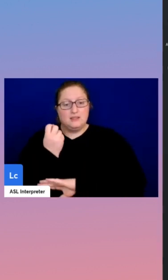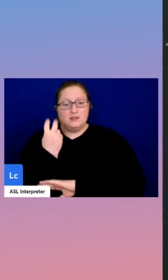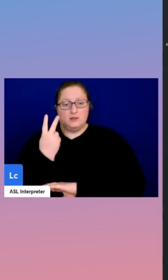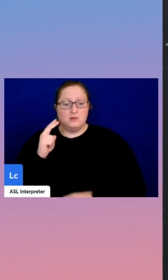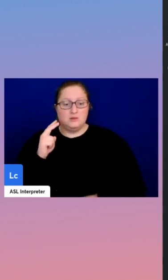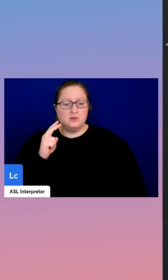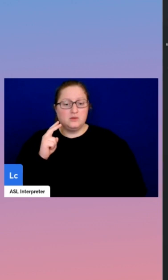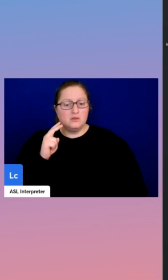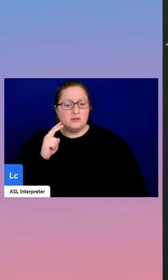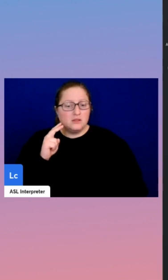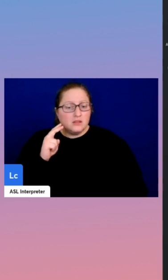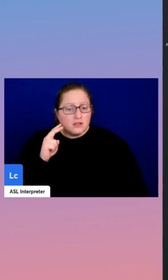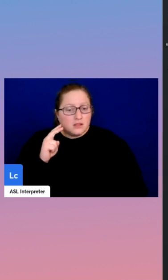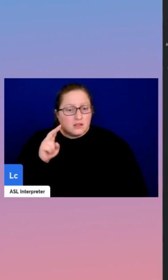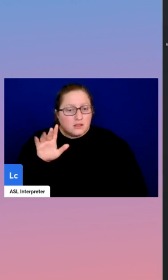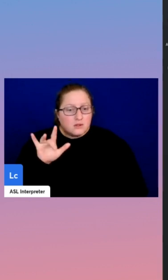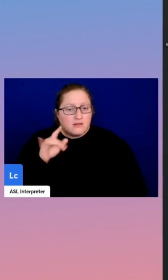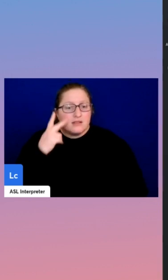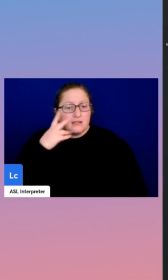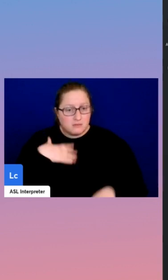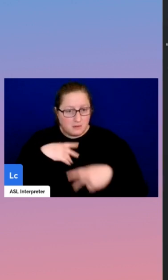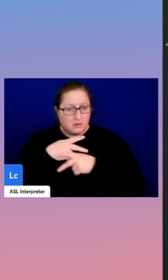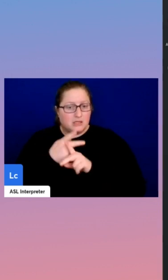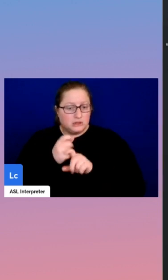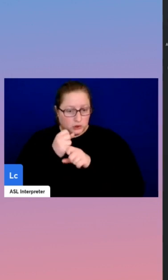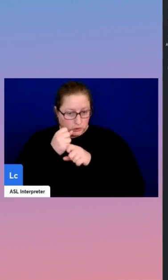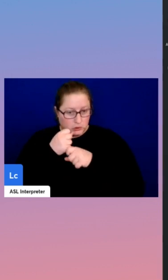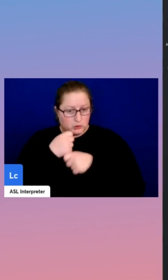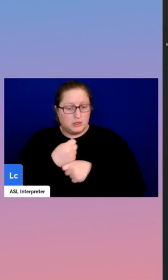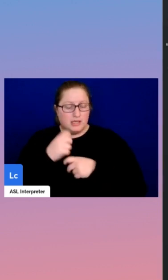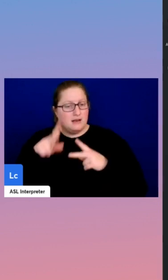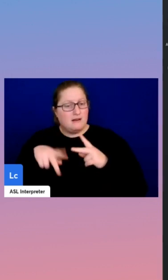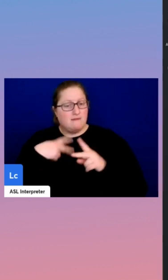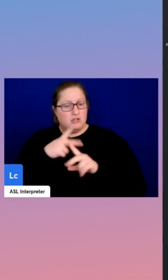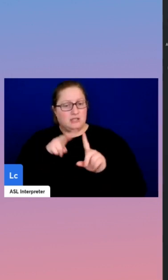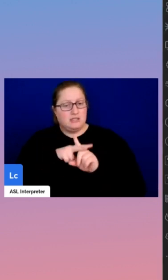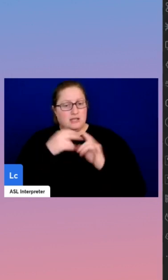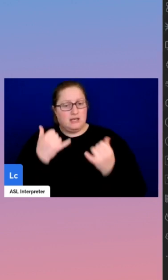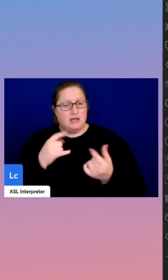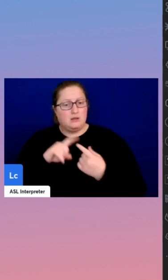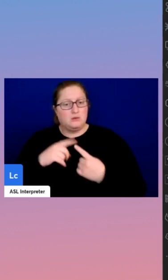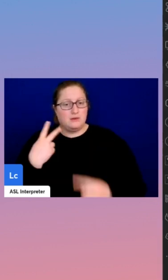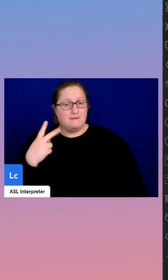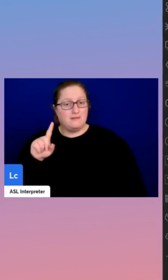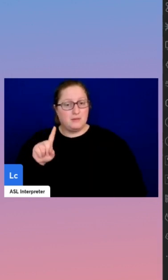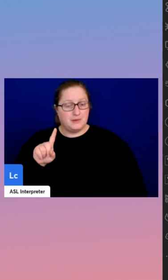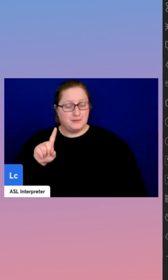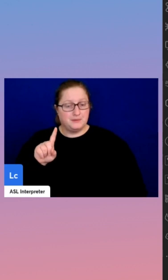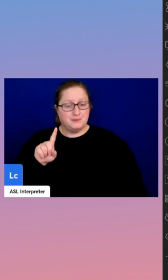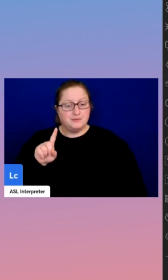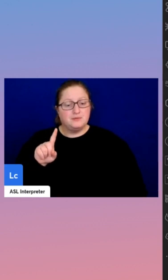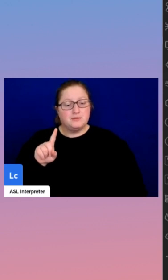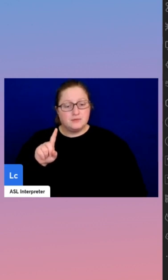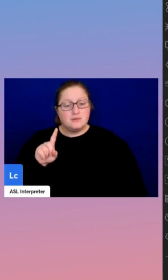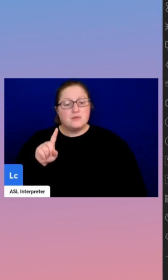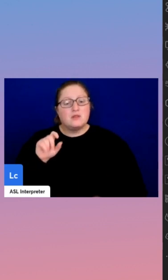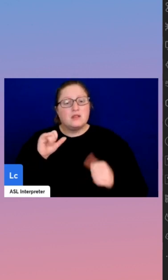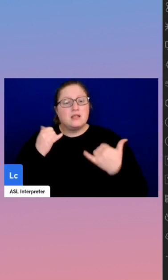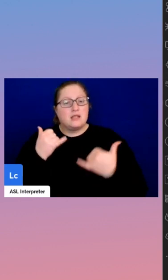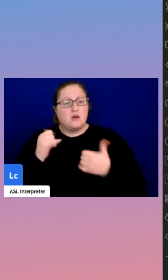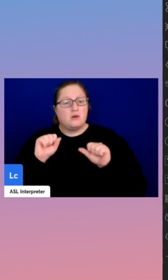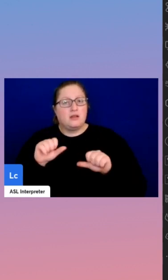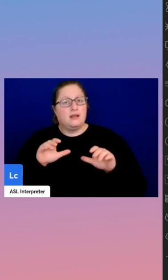my production channel created, and the version is assigned now to V1. And in parallel, let us introduce a change in